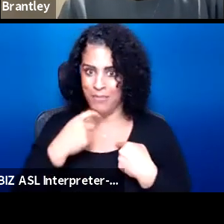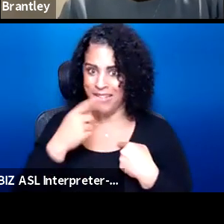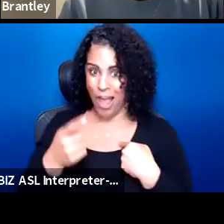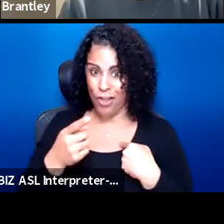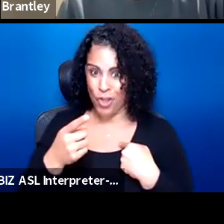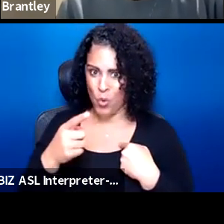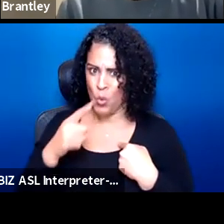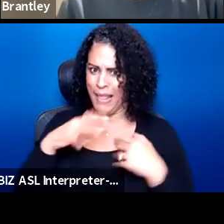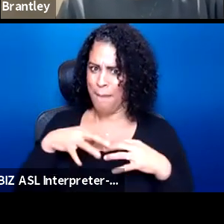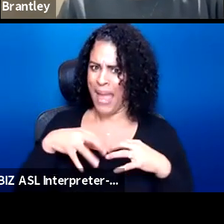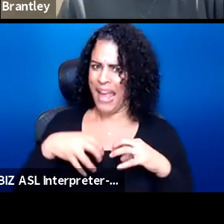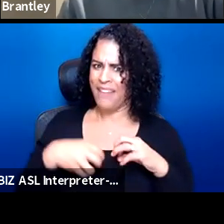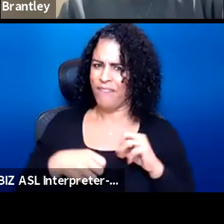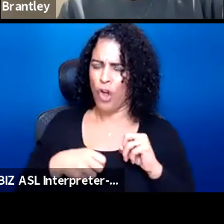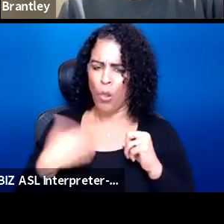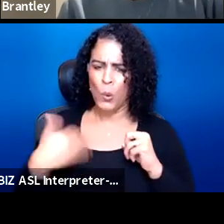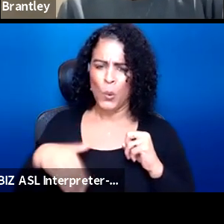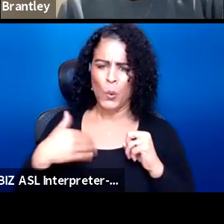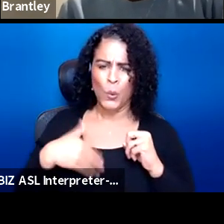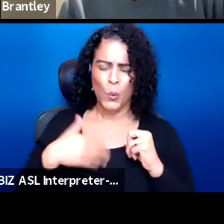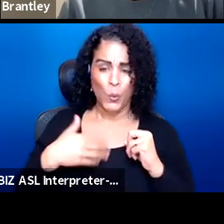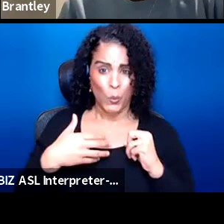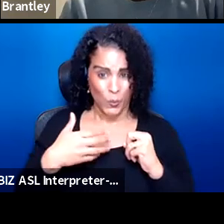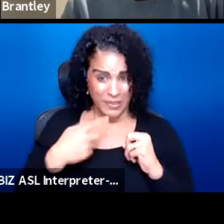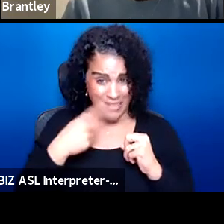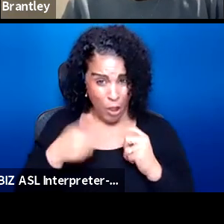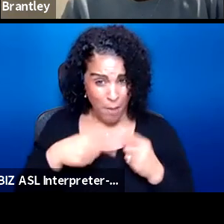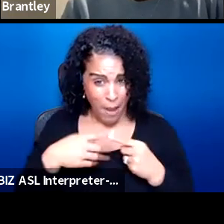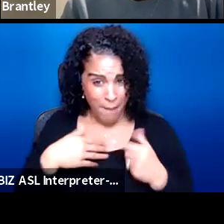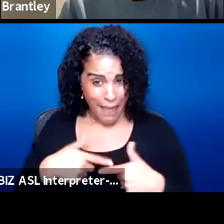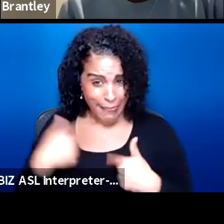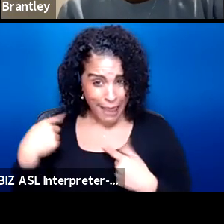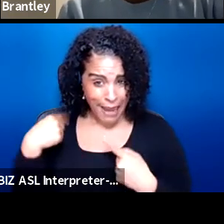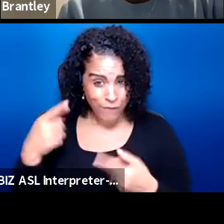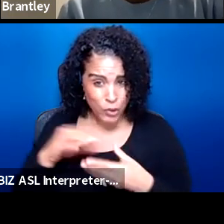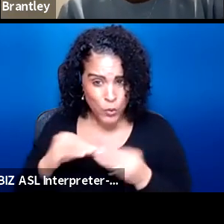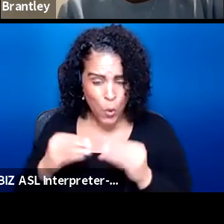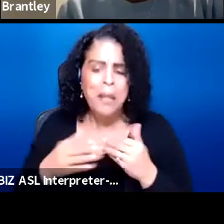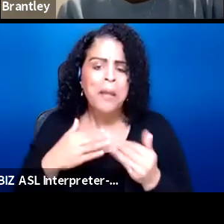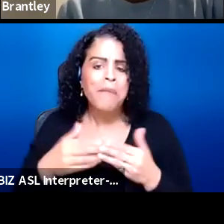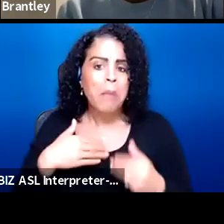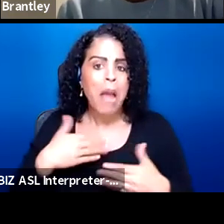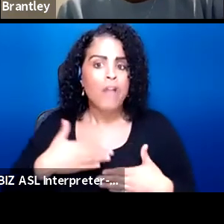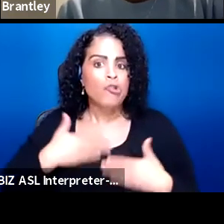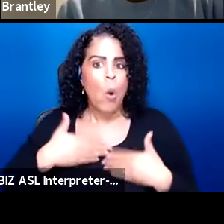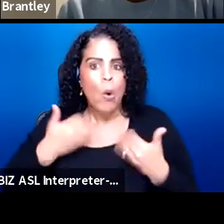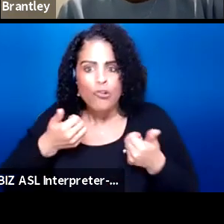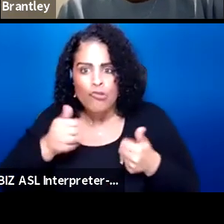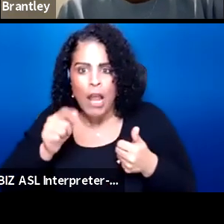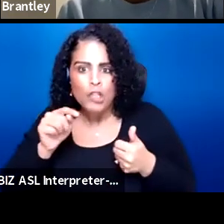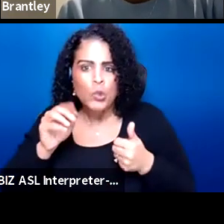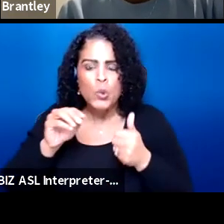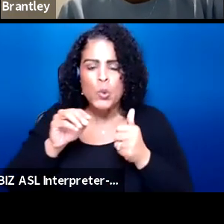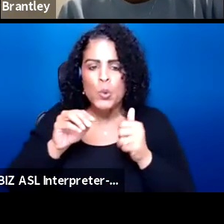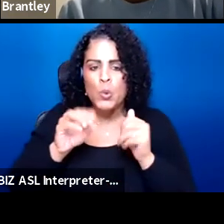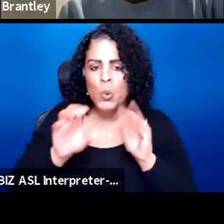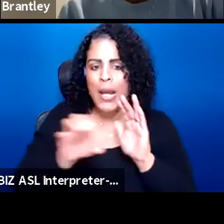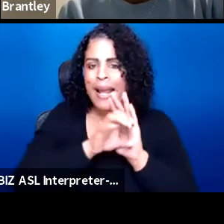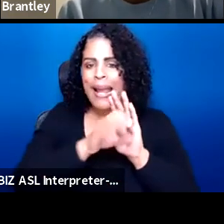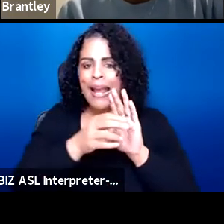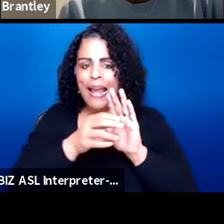really painful and heart-wrenching things about my life, or even if it's my joy and just, you know, trying to characterize it, I